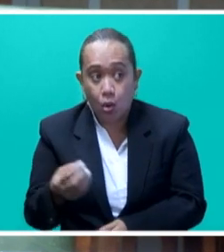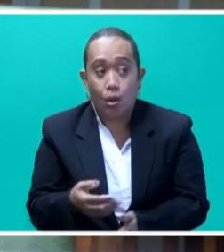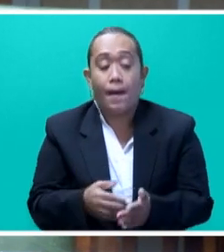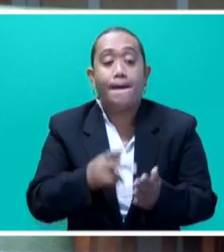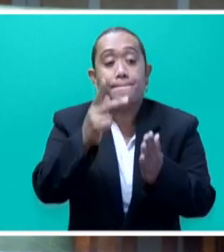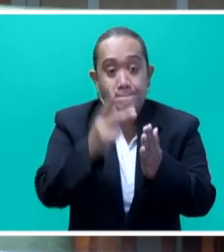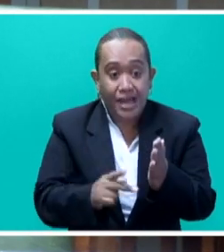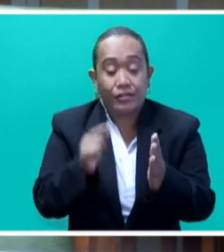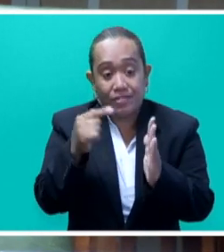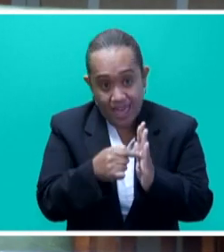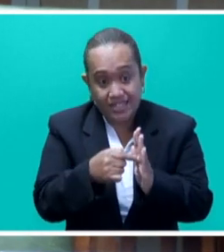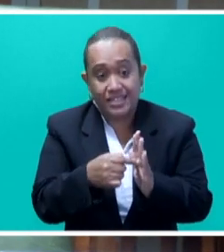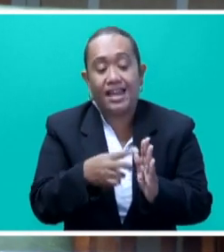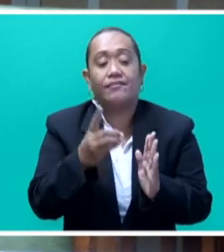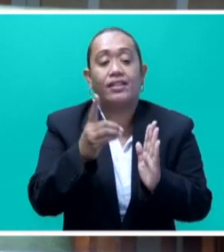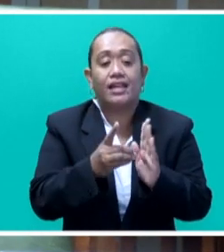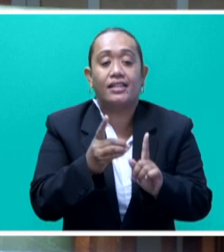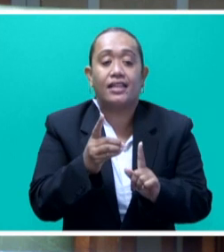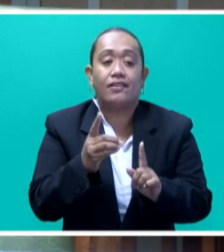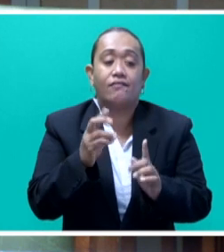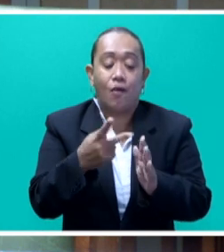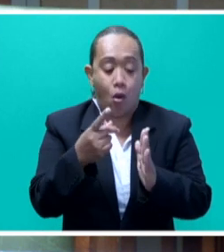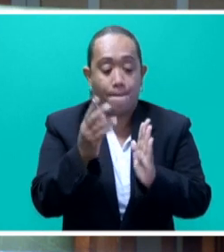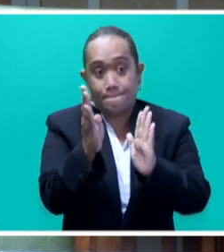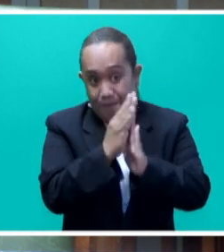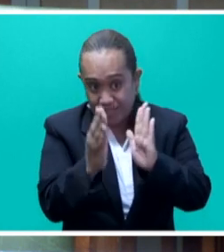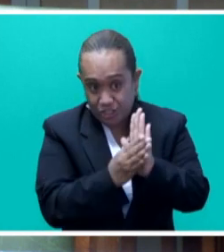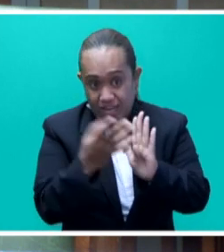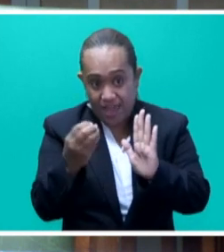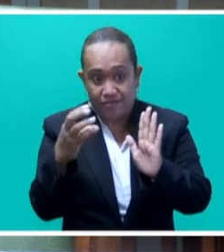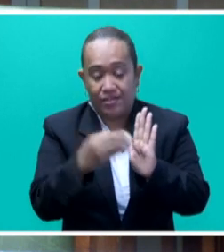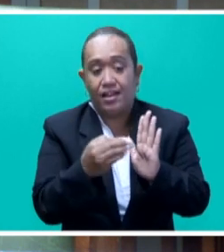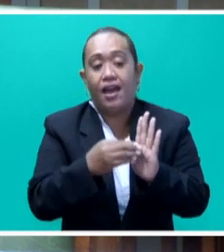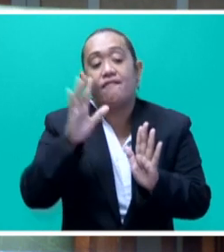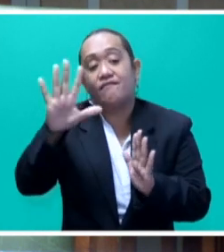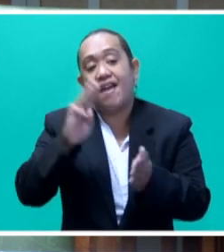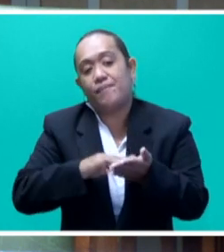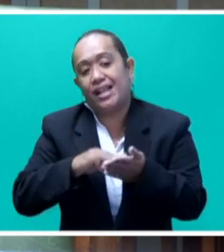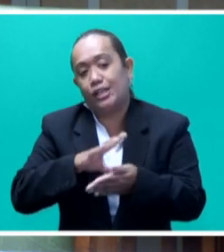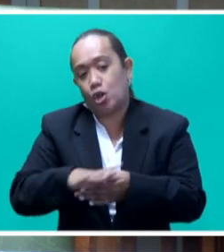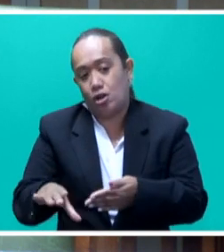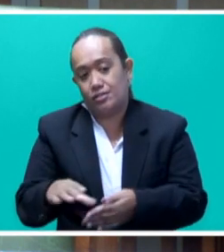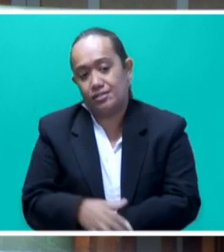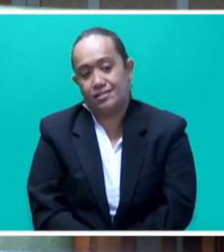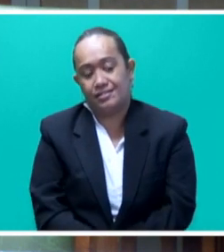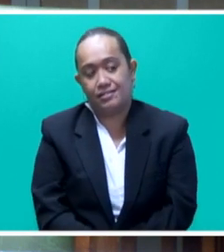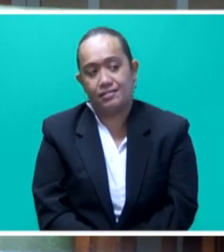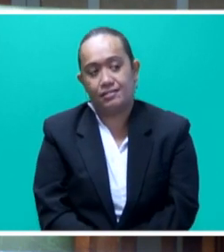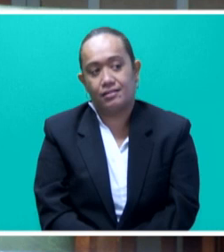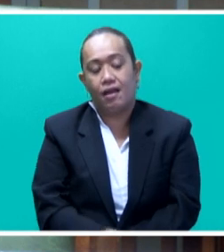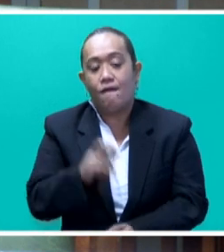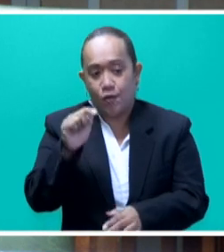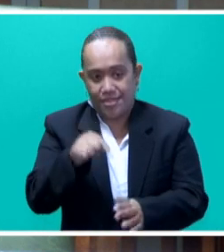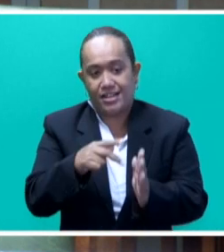you would see in the budget we've allocated $5 million for 2021-2022 budget, which is allocated for this particular